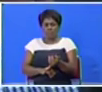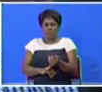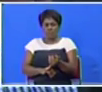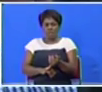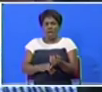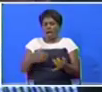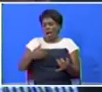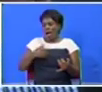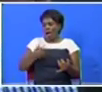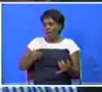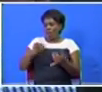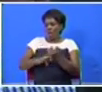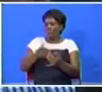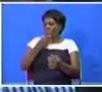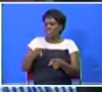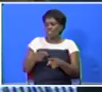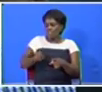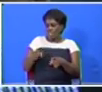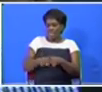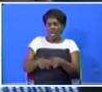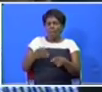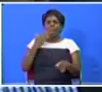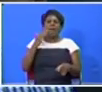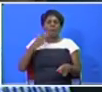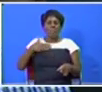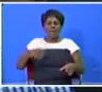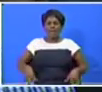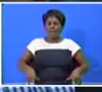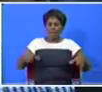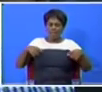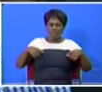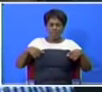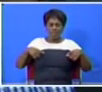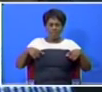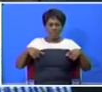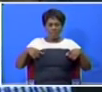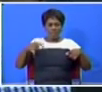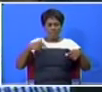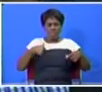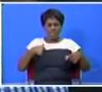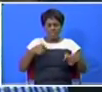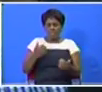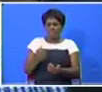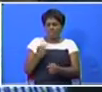wife, I have a sister, my mother is still alive. I deal with the women.